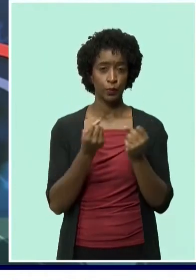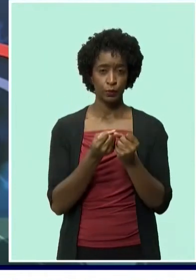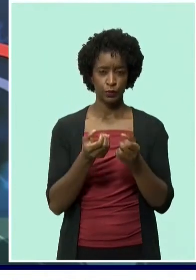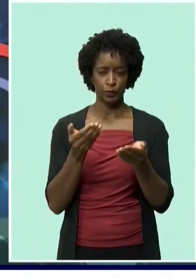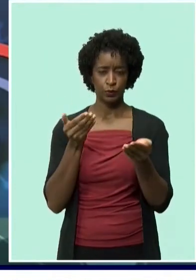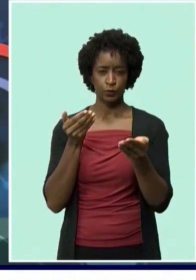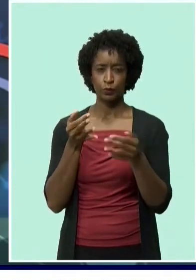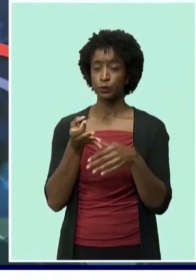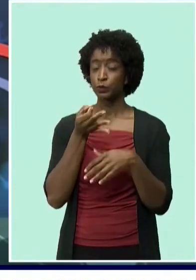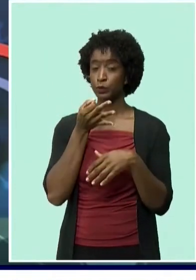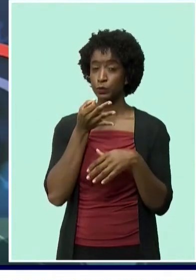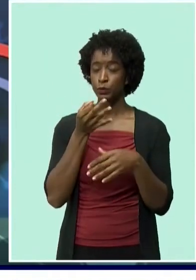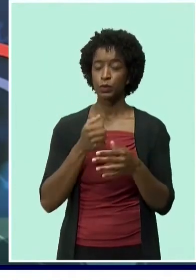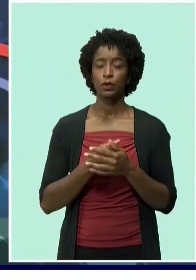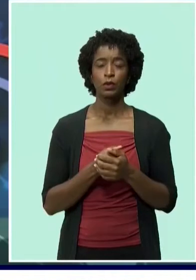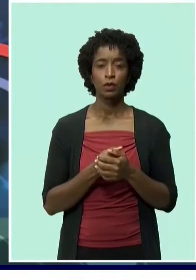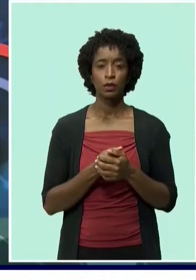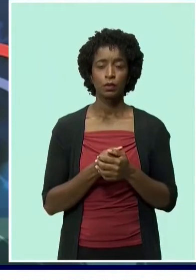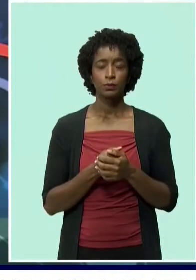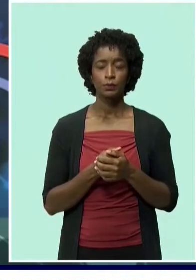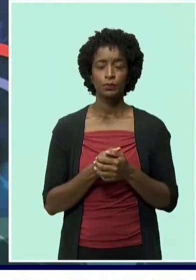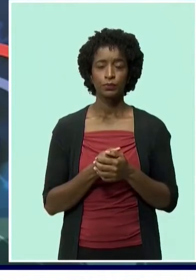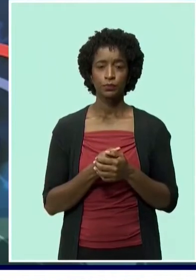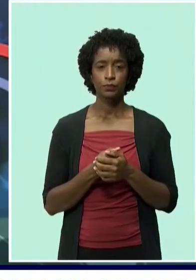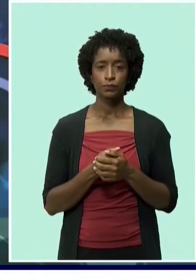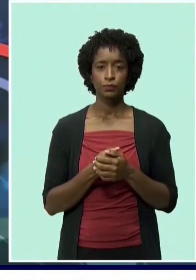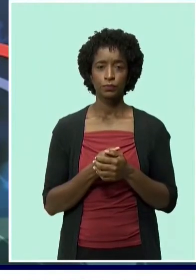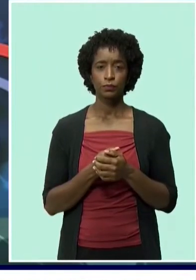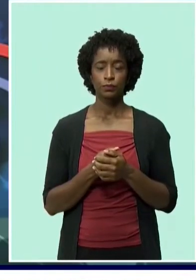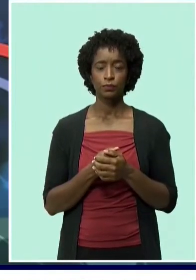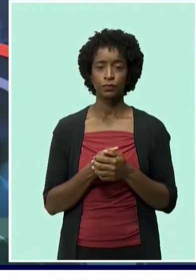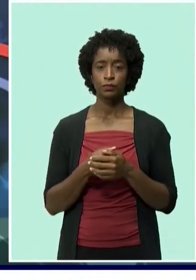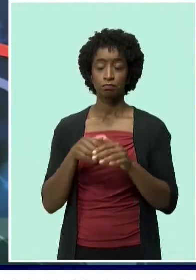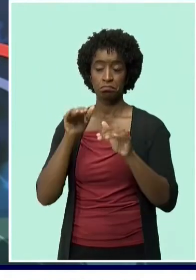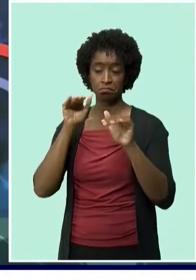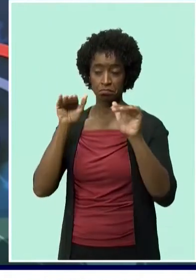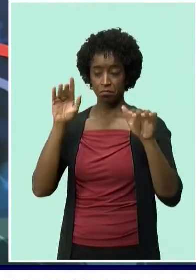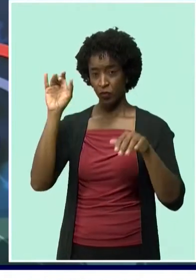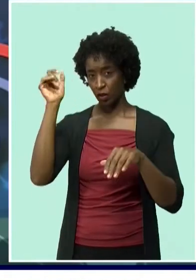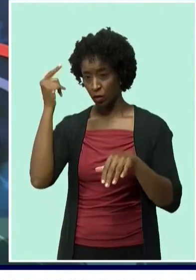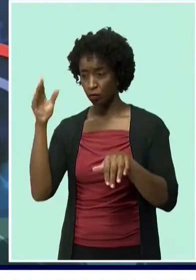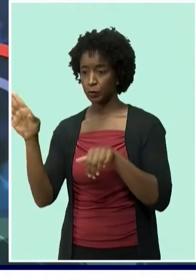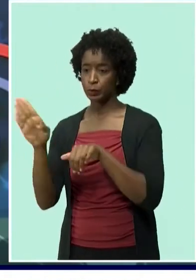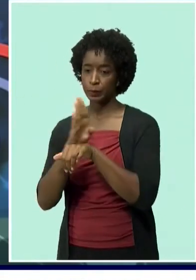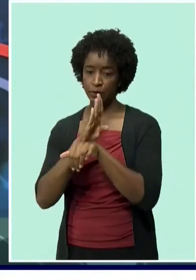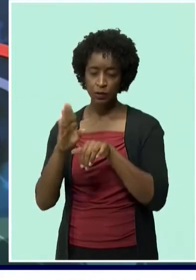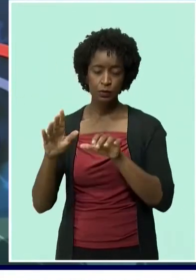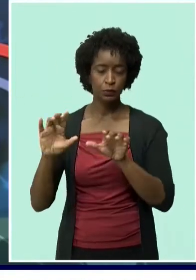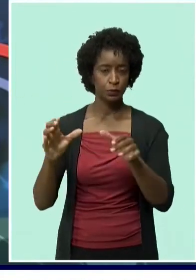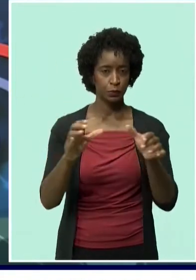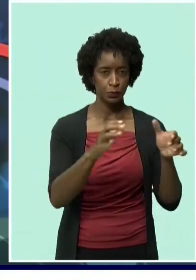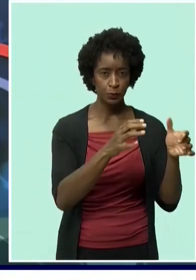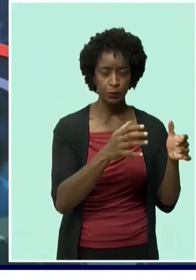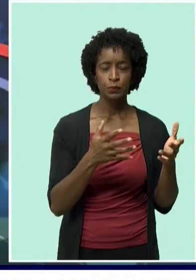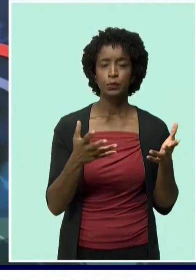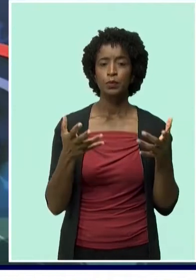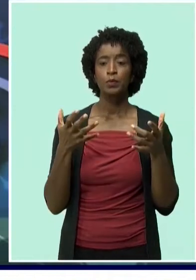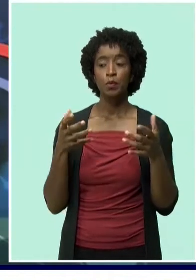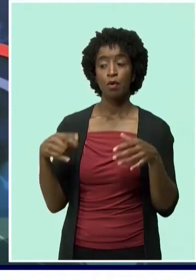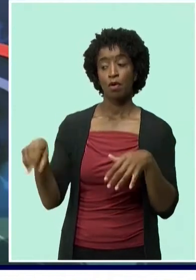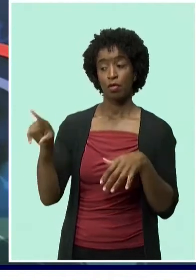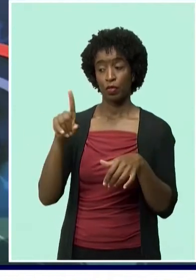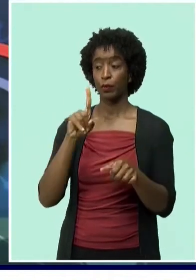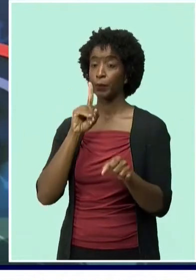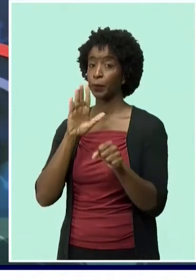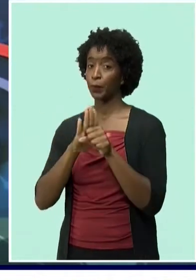global food loss and waste pledge calling on governments, businesses and institutions to make voluntary commitments in order